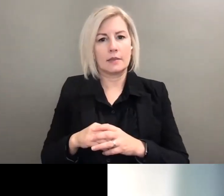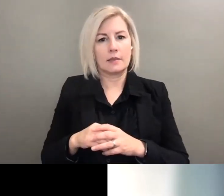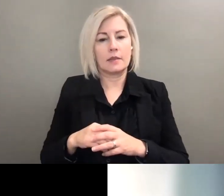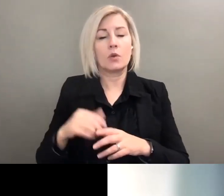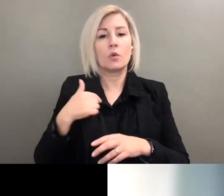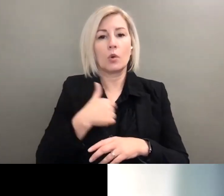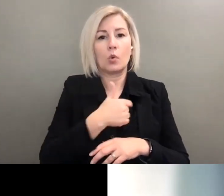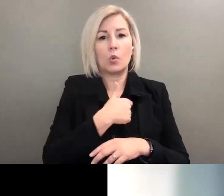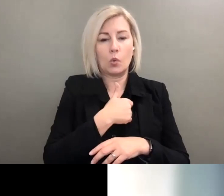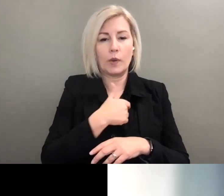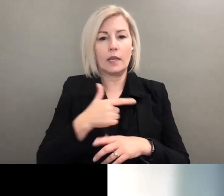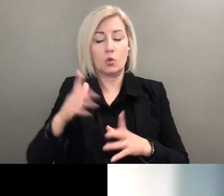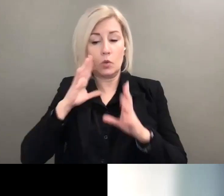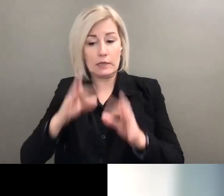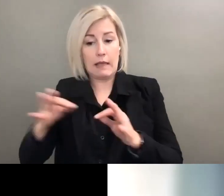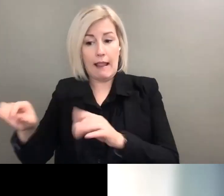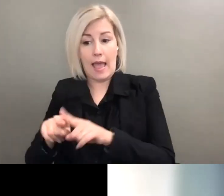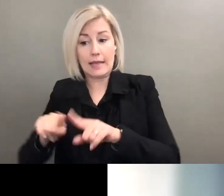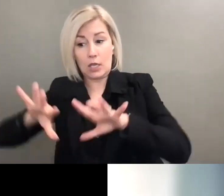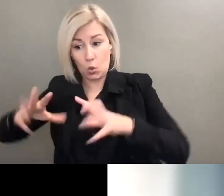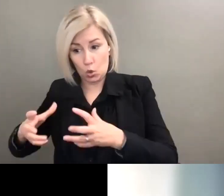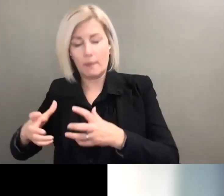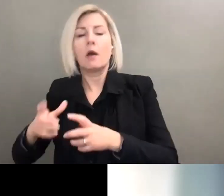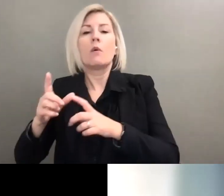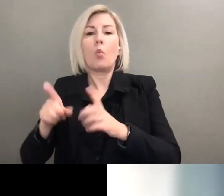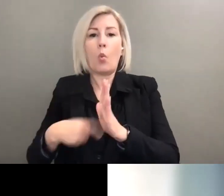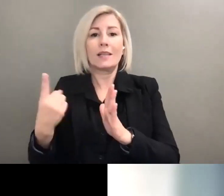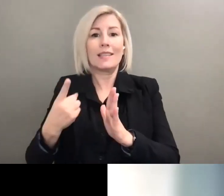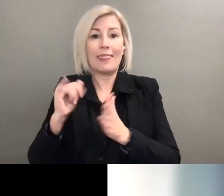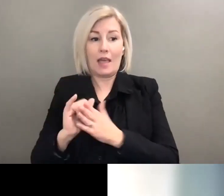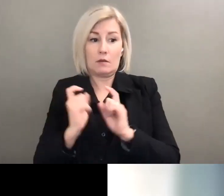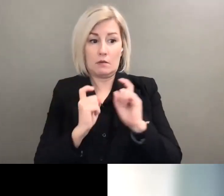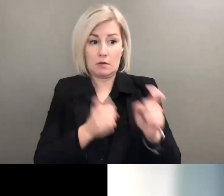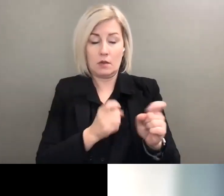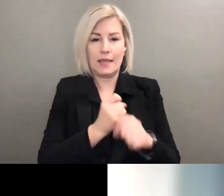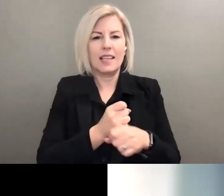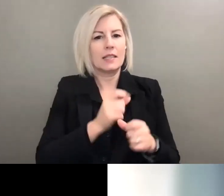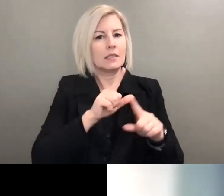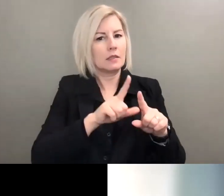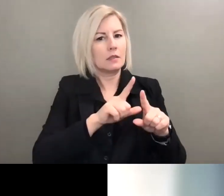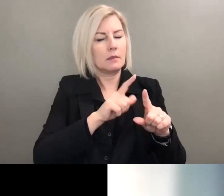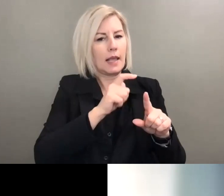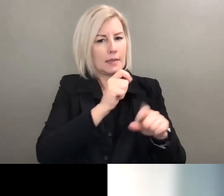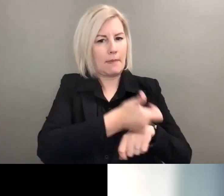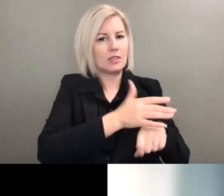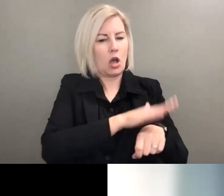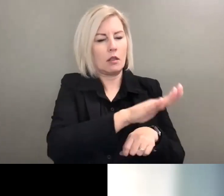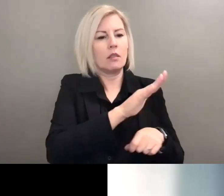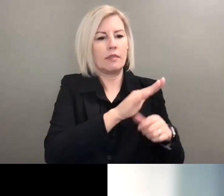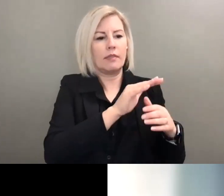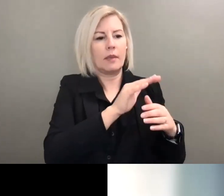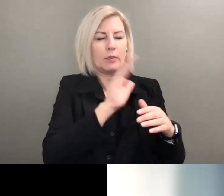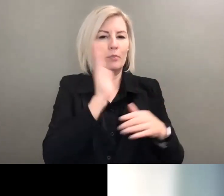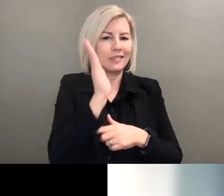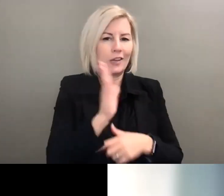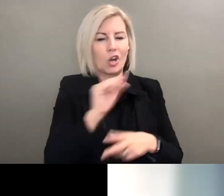adjudicate as a cohort, once the award is made, it is between the individual presenter and MidAtlantic Arts. So if you're applying